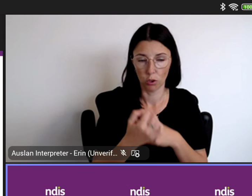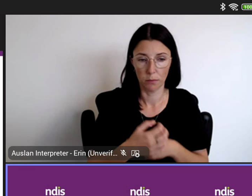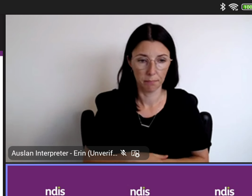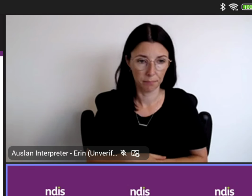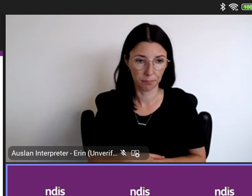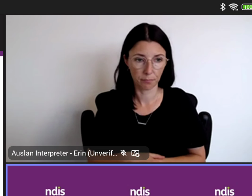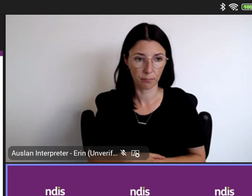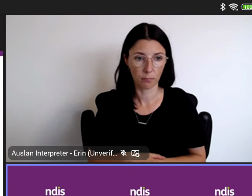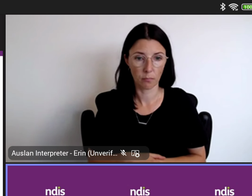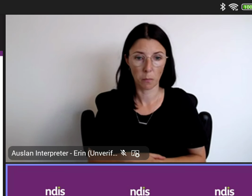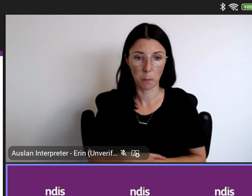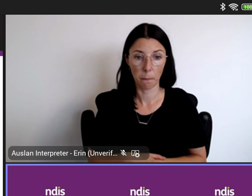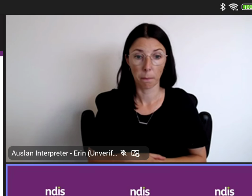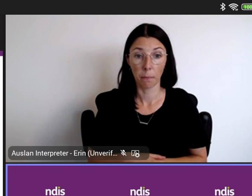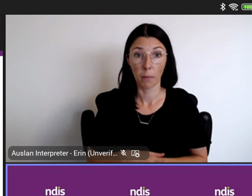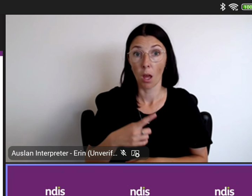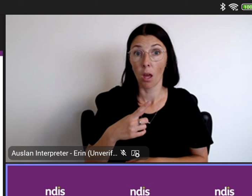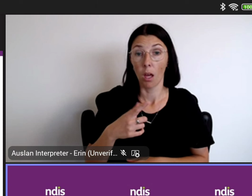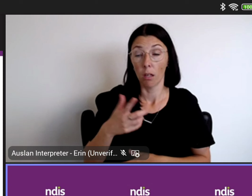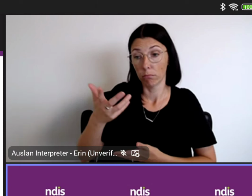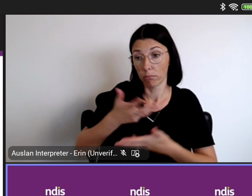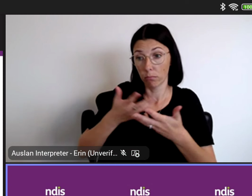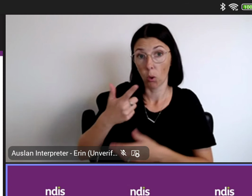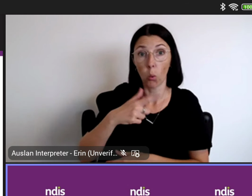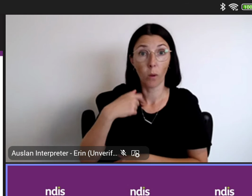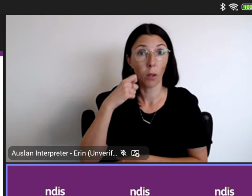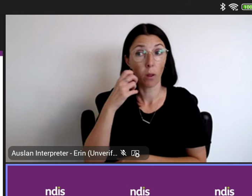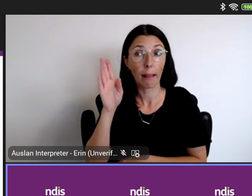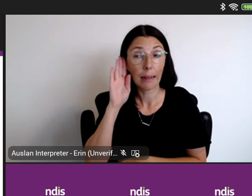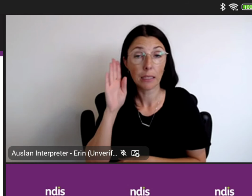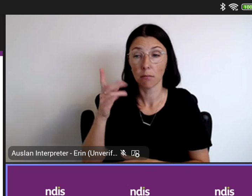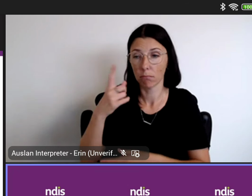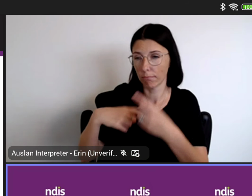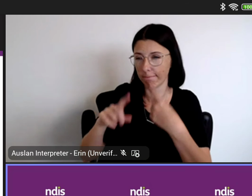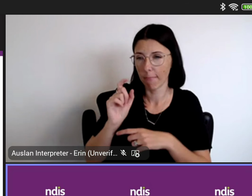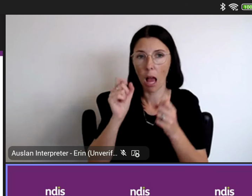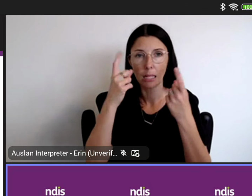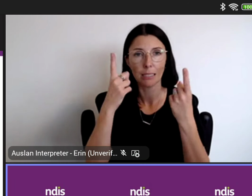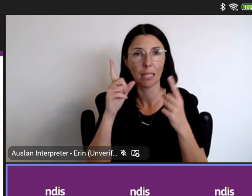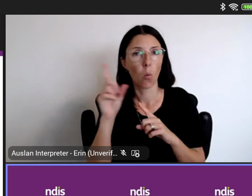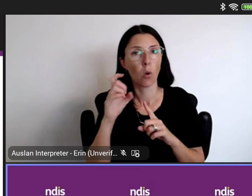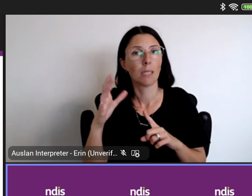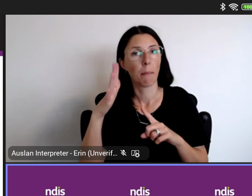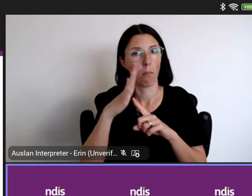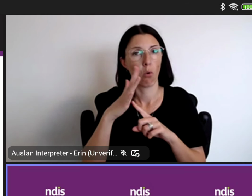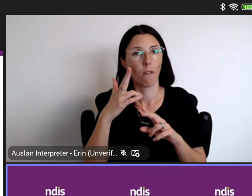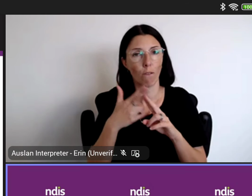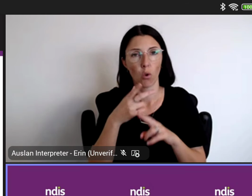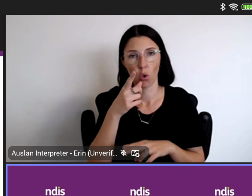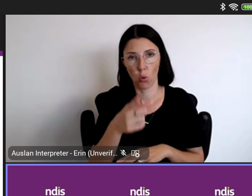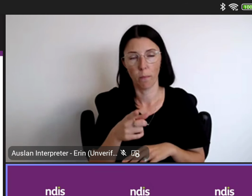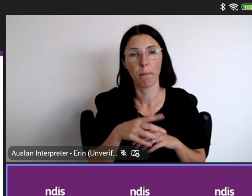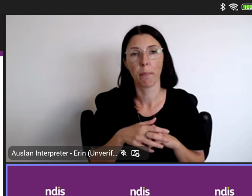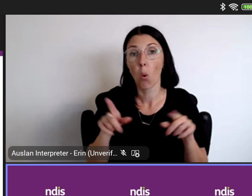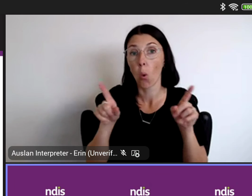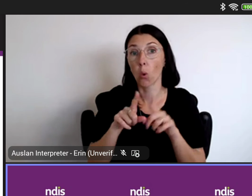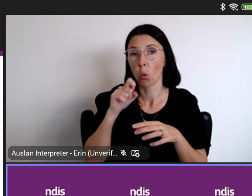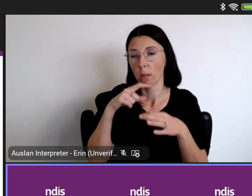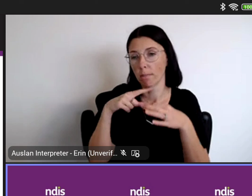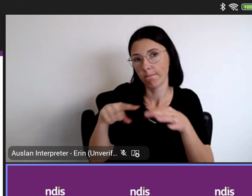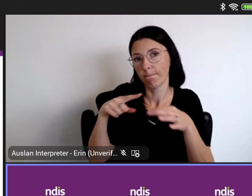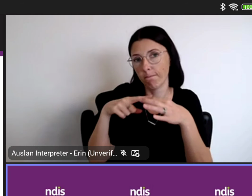When we talk to you, we'll listen to understand what is important to you. We'll also ask questions to make